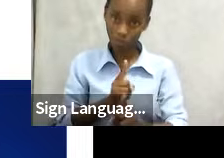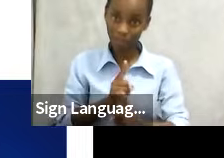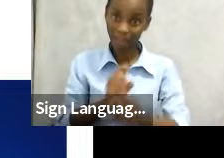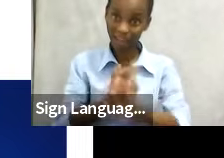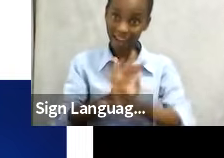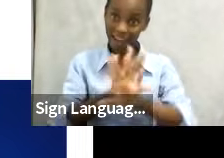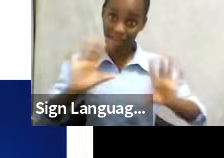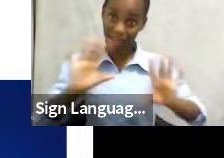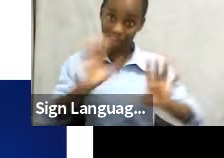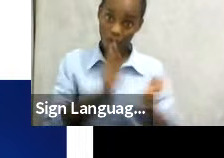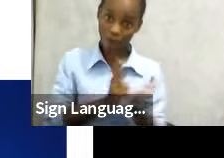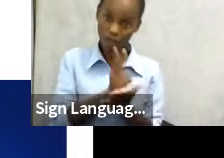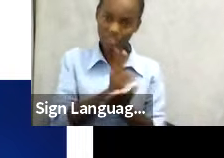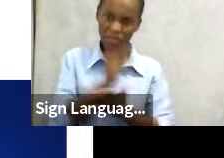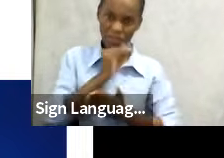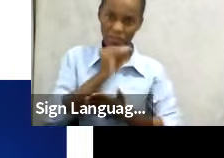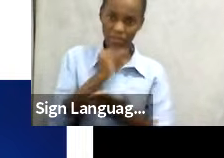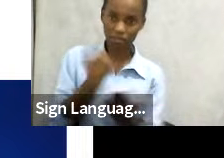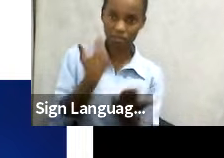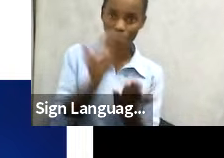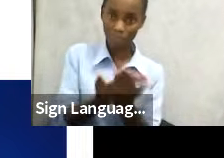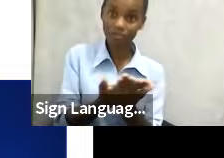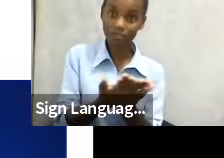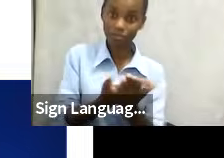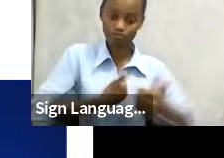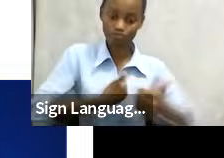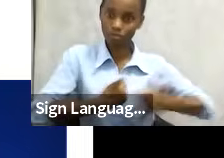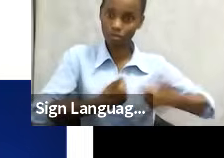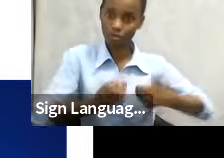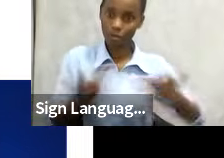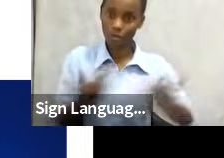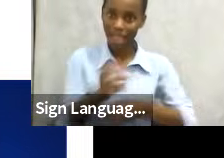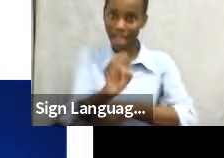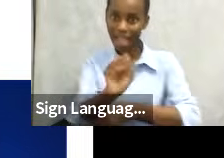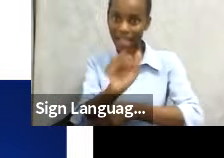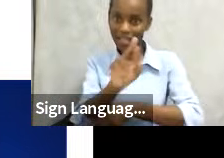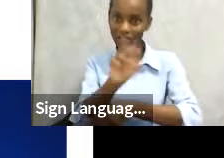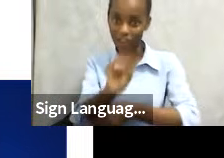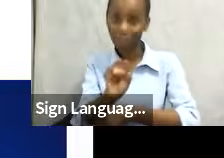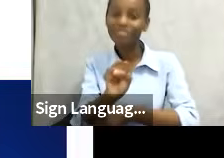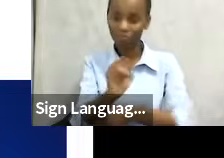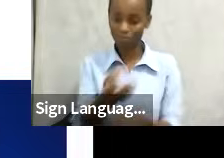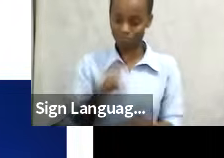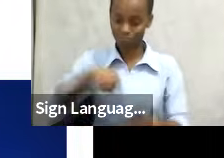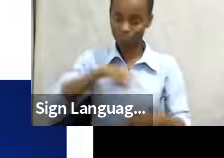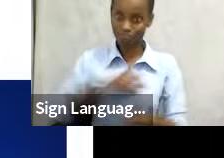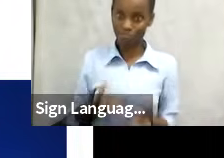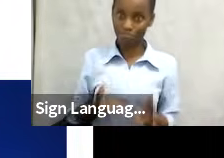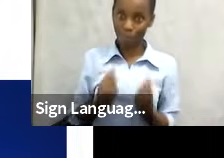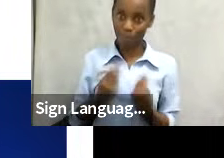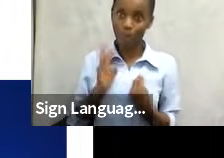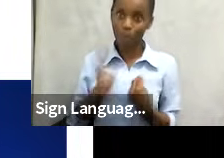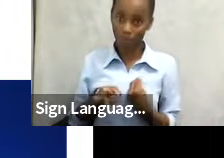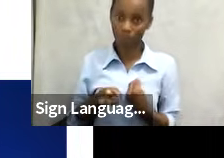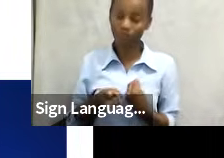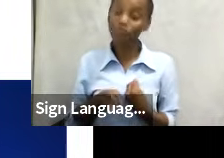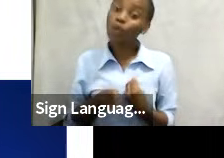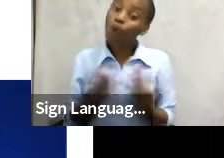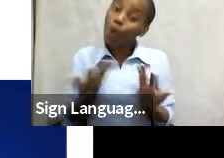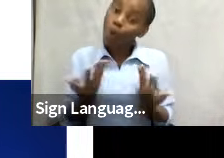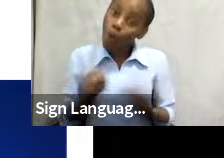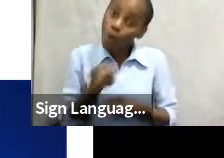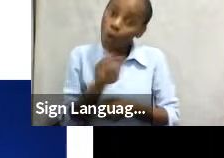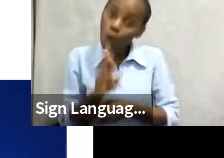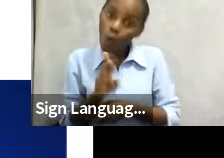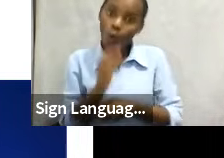you can now click Submit Return to SARS. However, you can save the return and come back later to work on